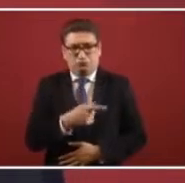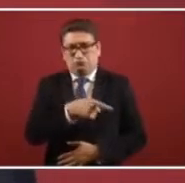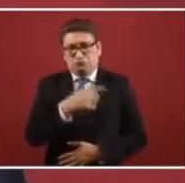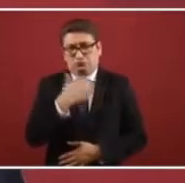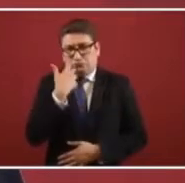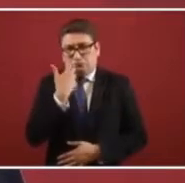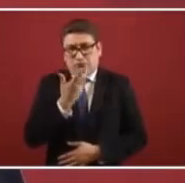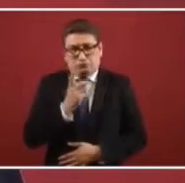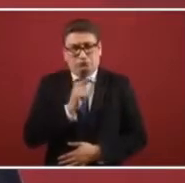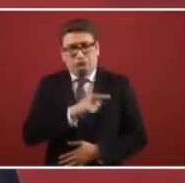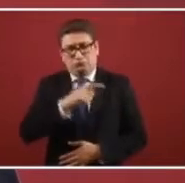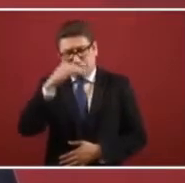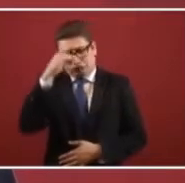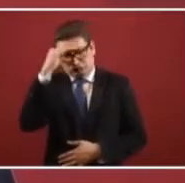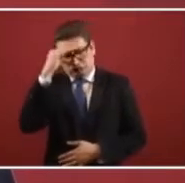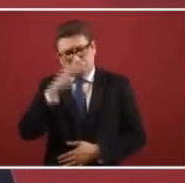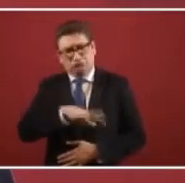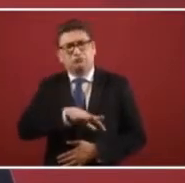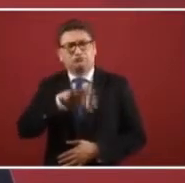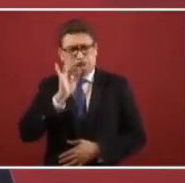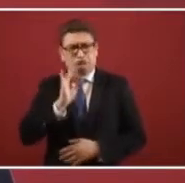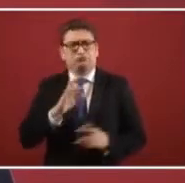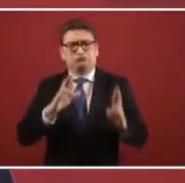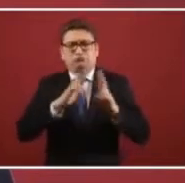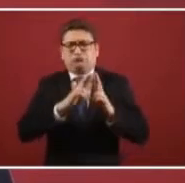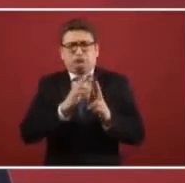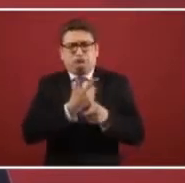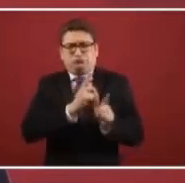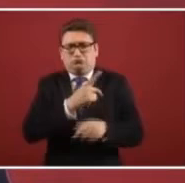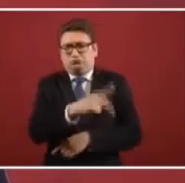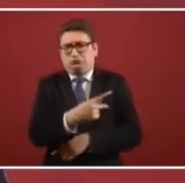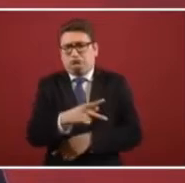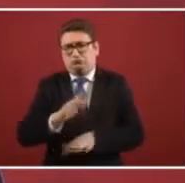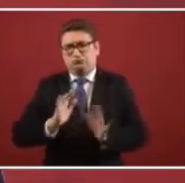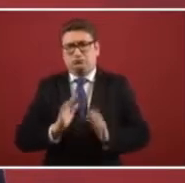that they find close to their way of thinking,